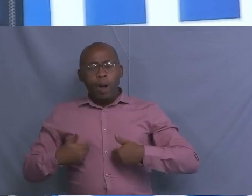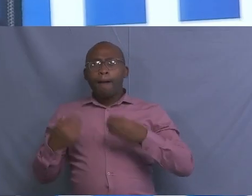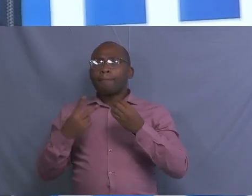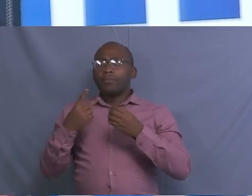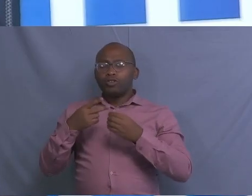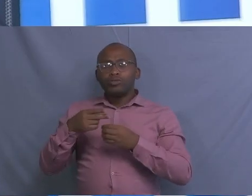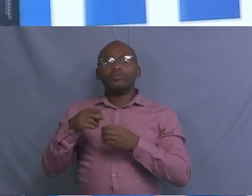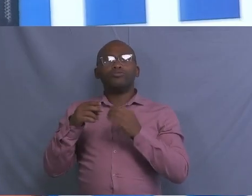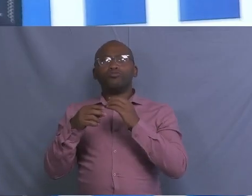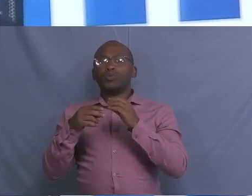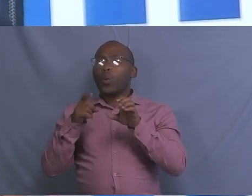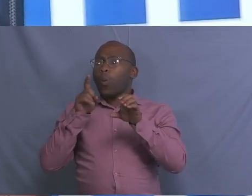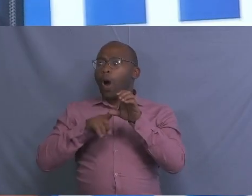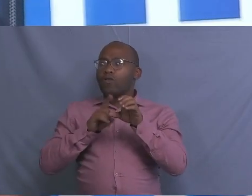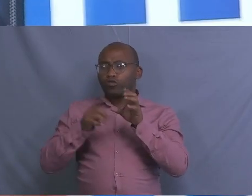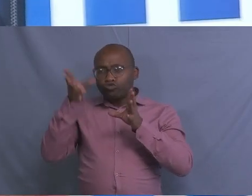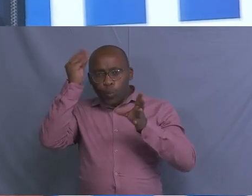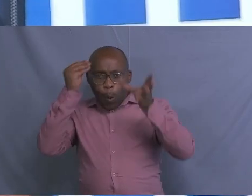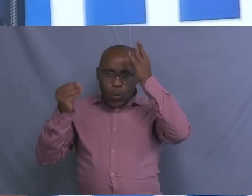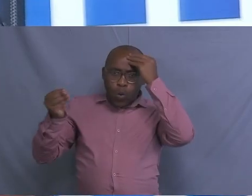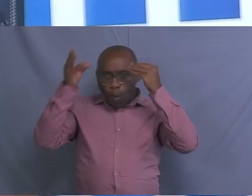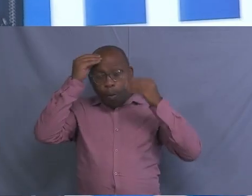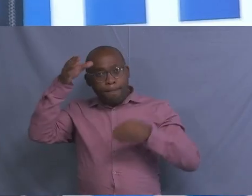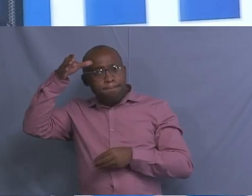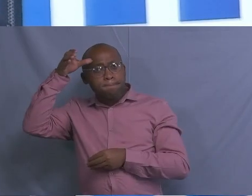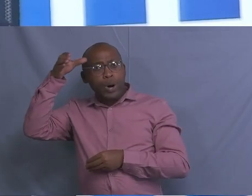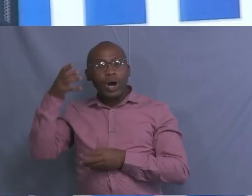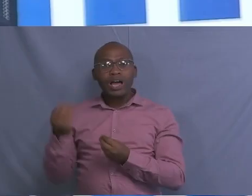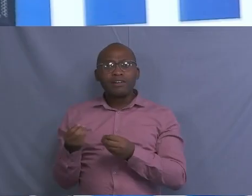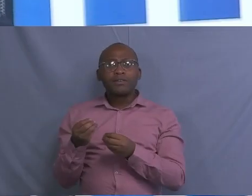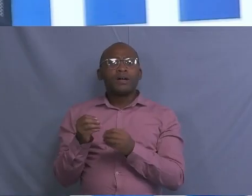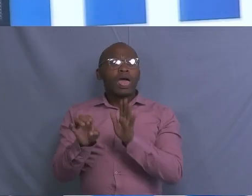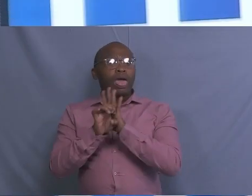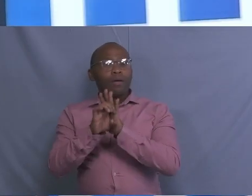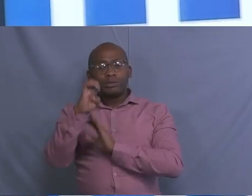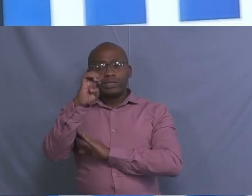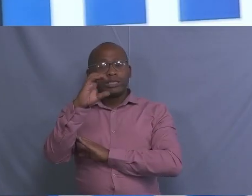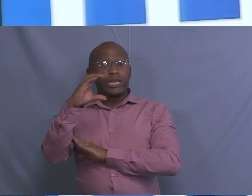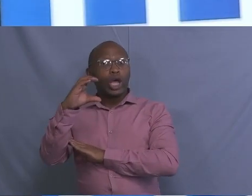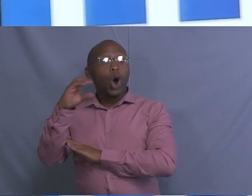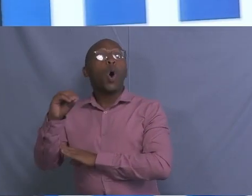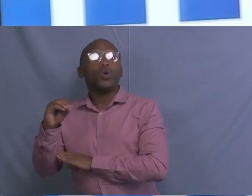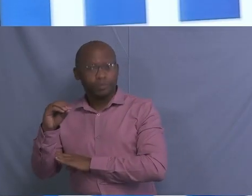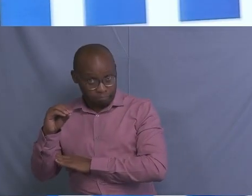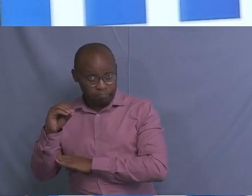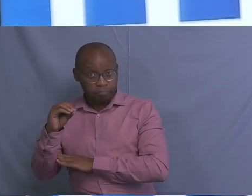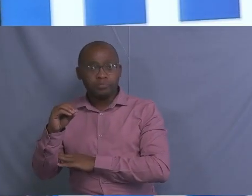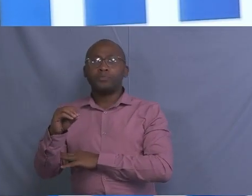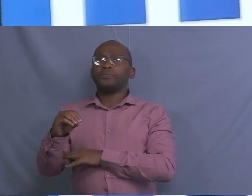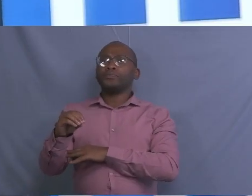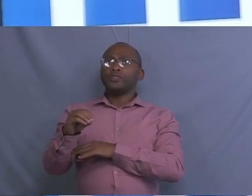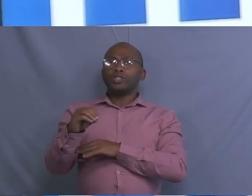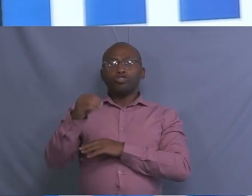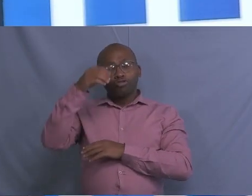your chief financial officer, your chief executive officer, your chief marketing officer. These high